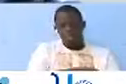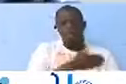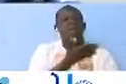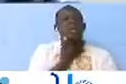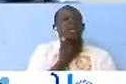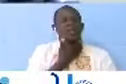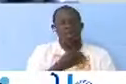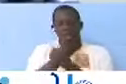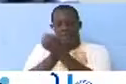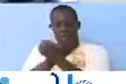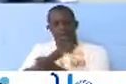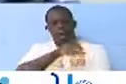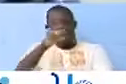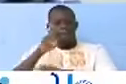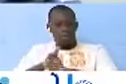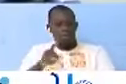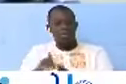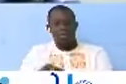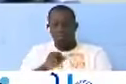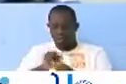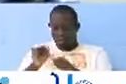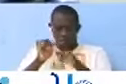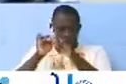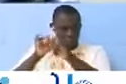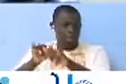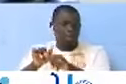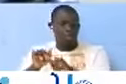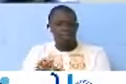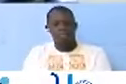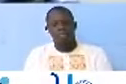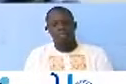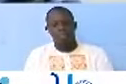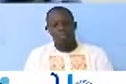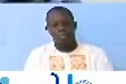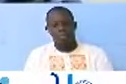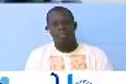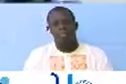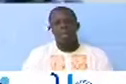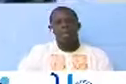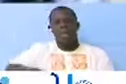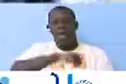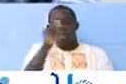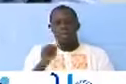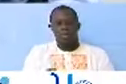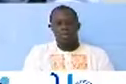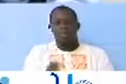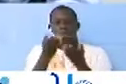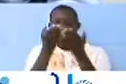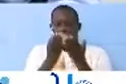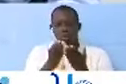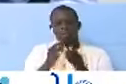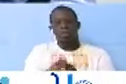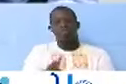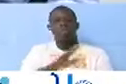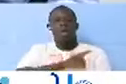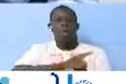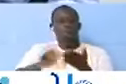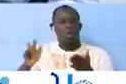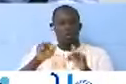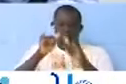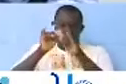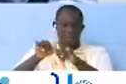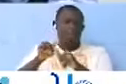detention. Let him be there. We can only be waste. And waste the entire weekend. Very waste.